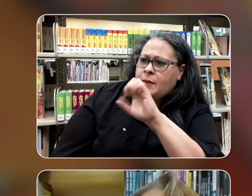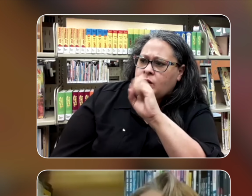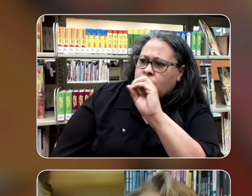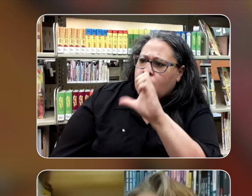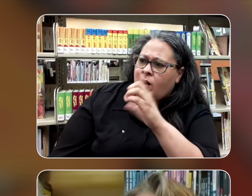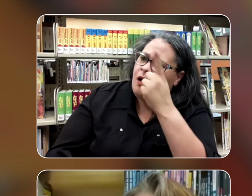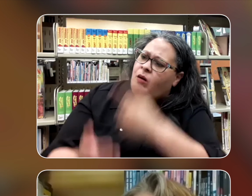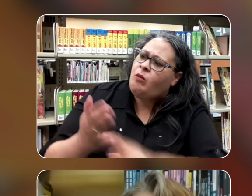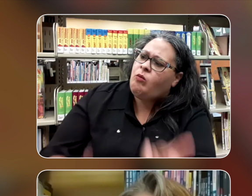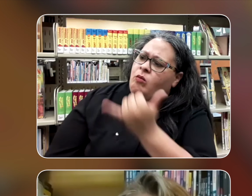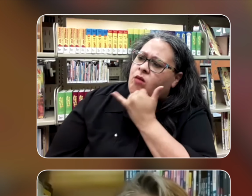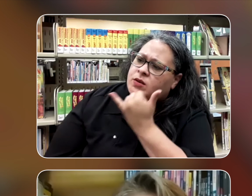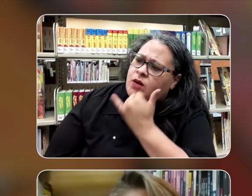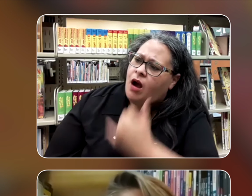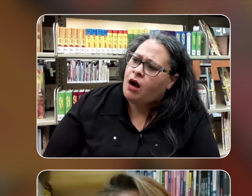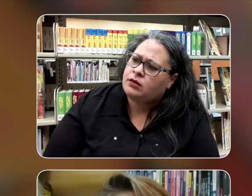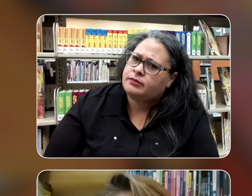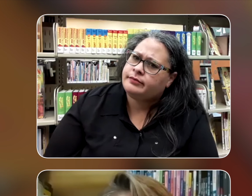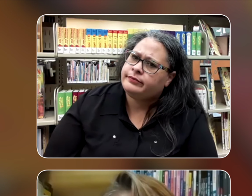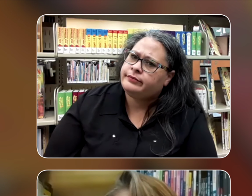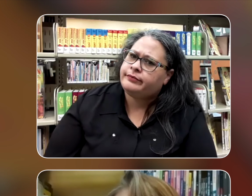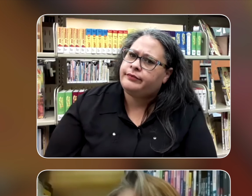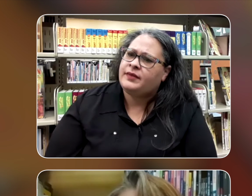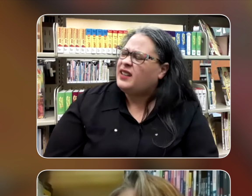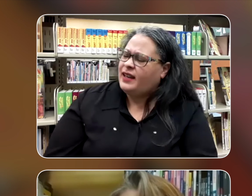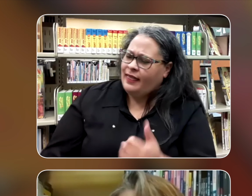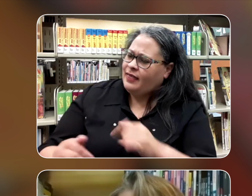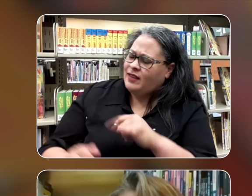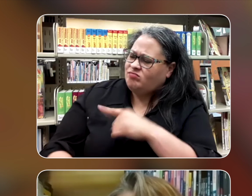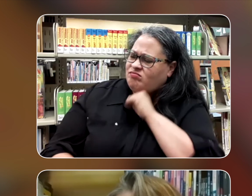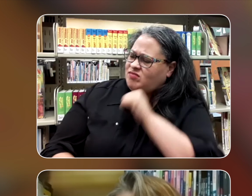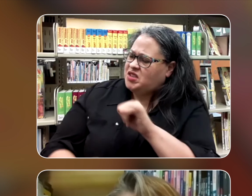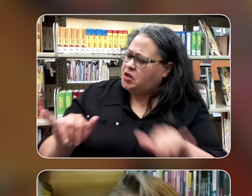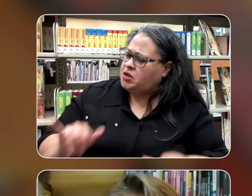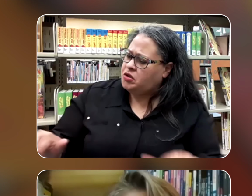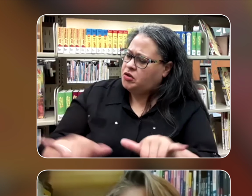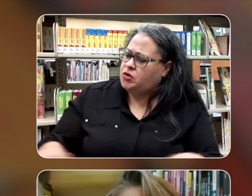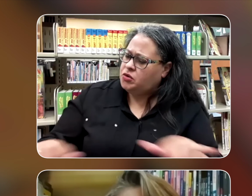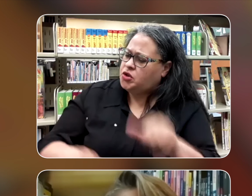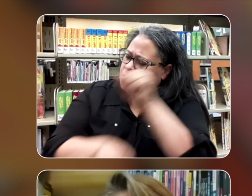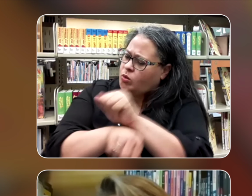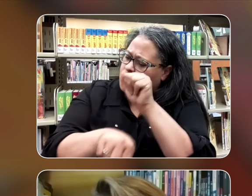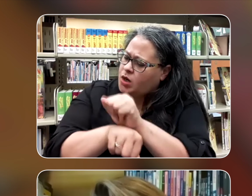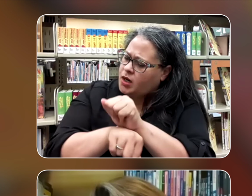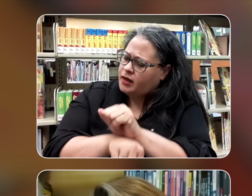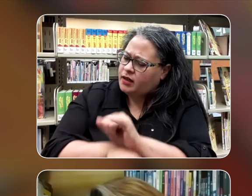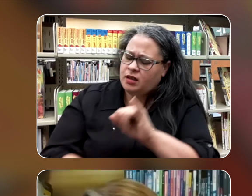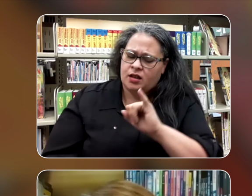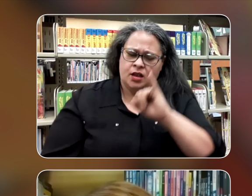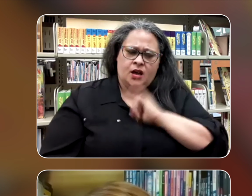what's wrong? This doesn't look like your usual work. I'm trying